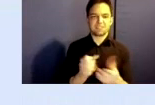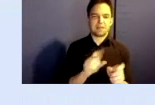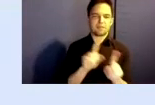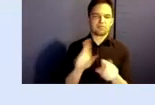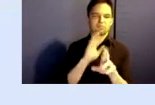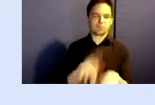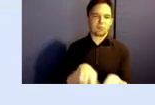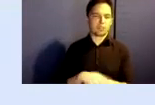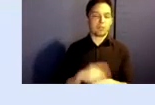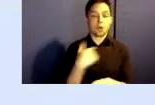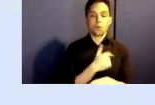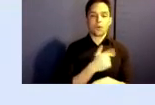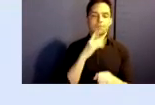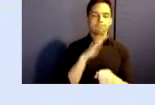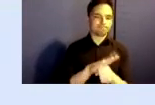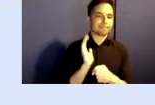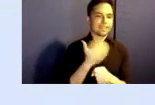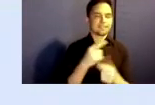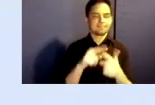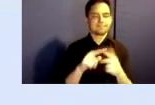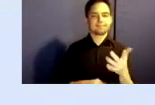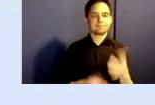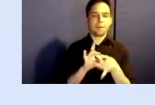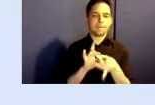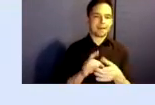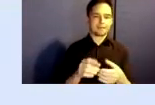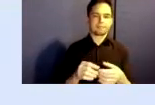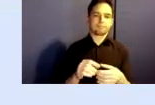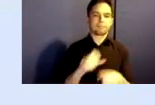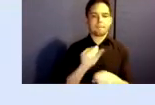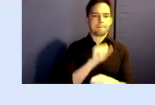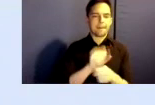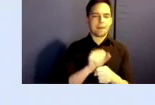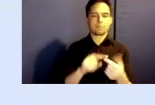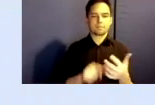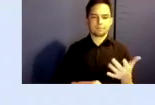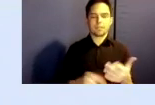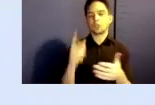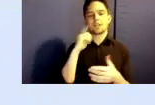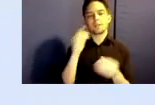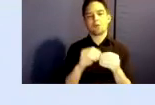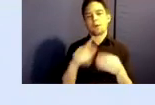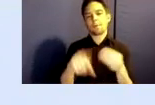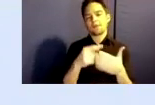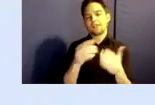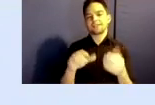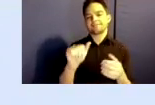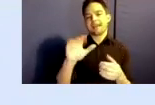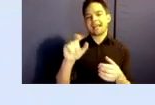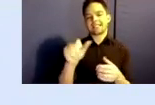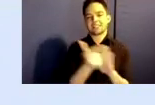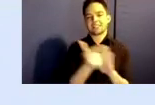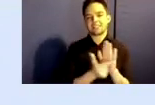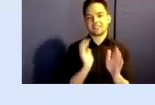We are bound by our commitments to the IASC GBV guidelines to act, and you're going to hear more about that in this panel. We